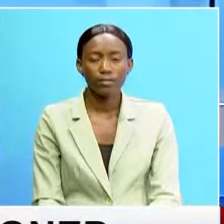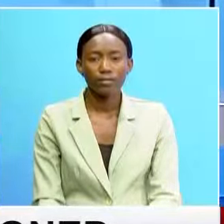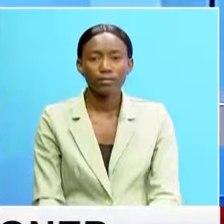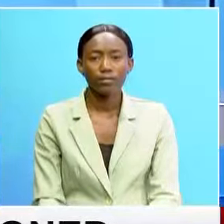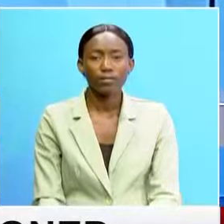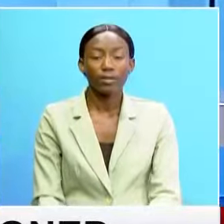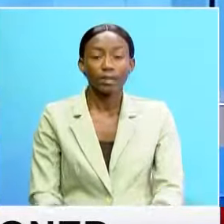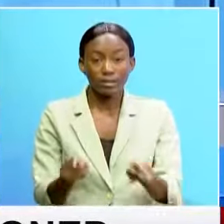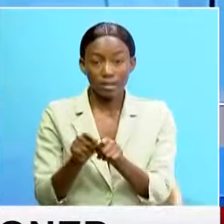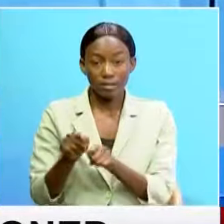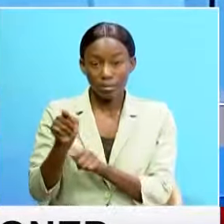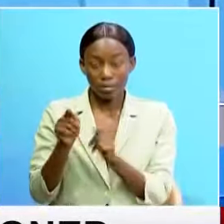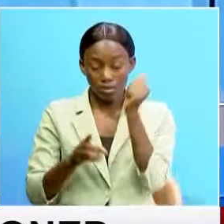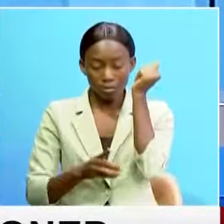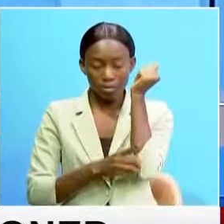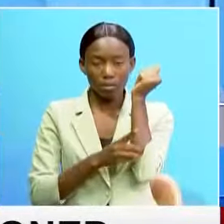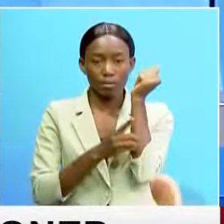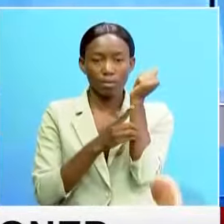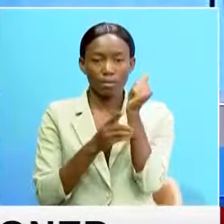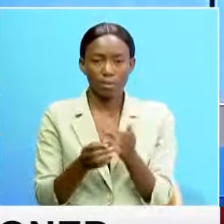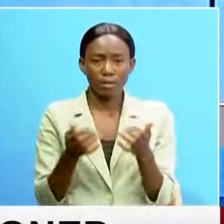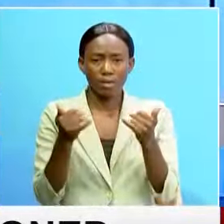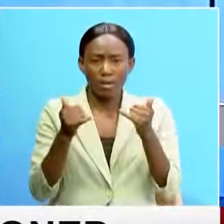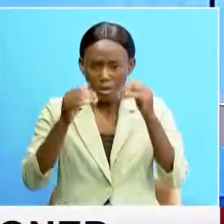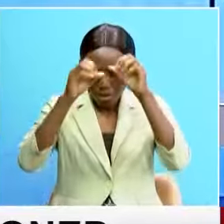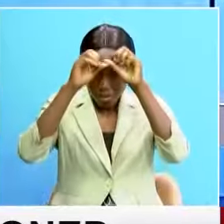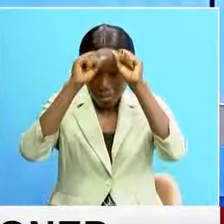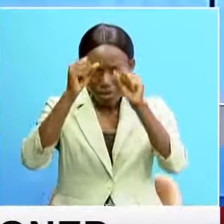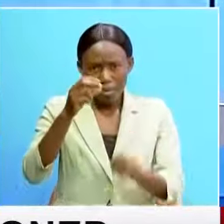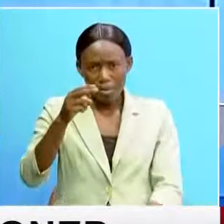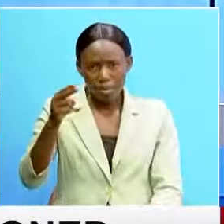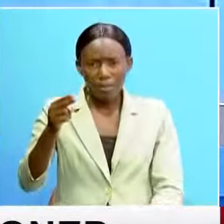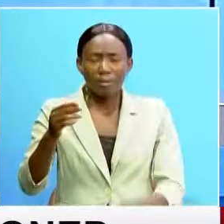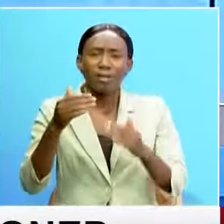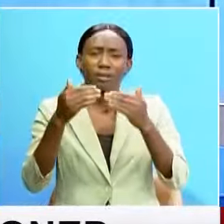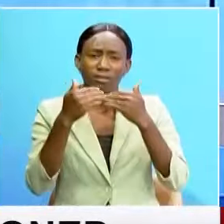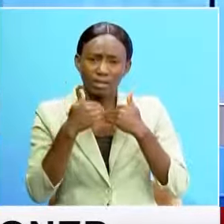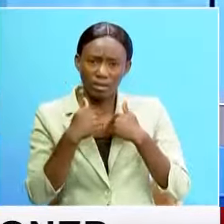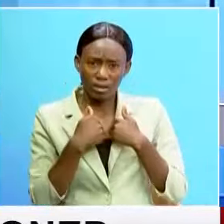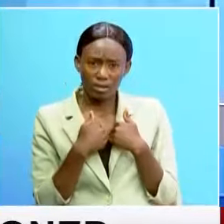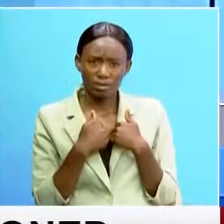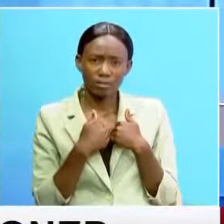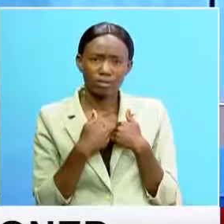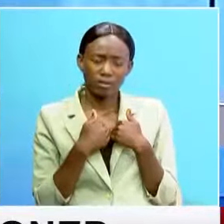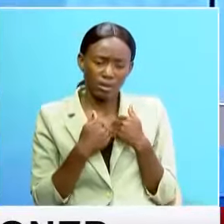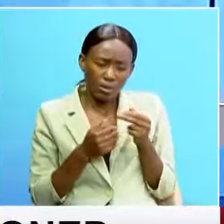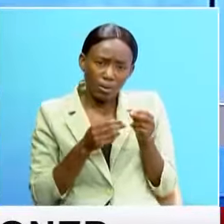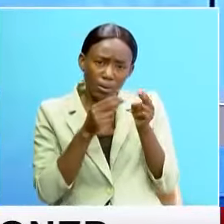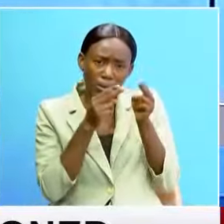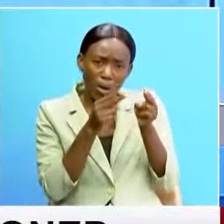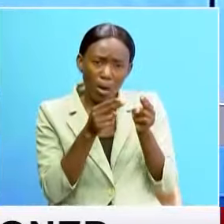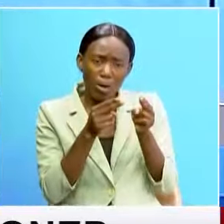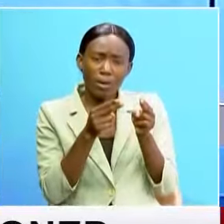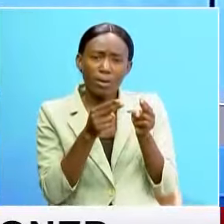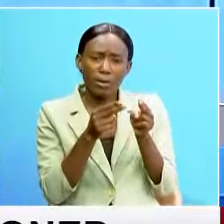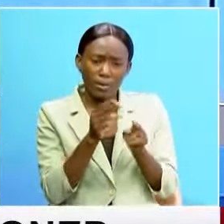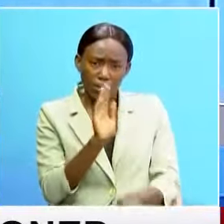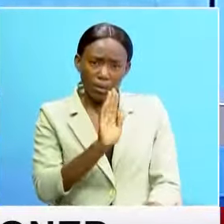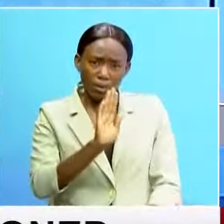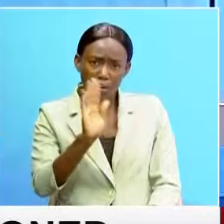related development, President Hakainde Hichilema has reiterated his directive to employ volunteer